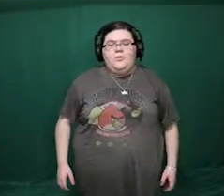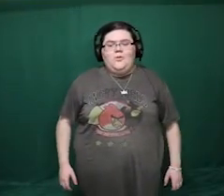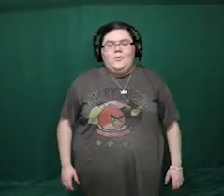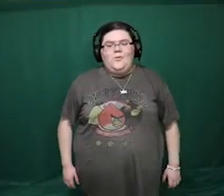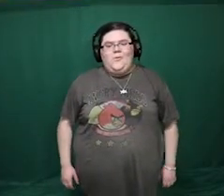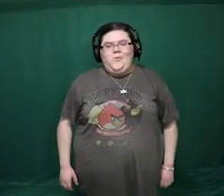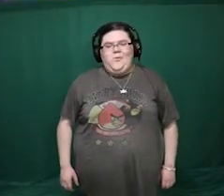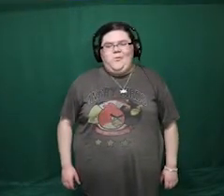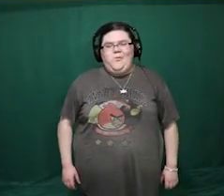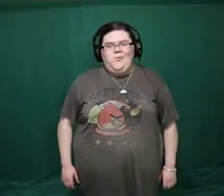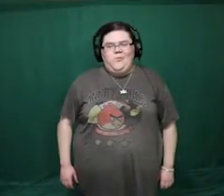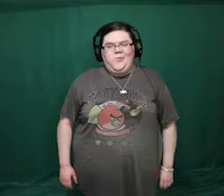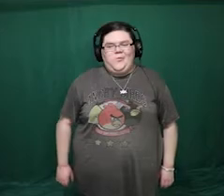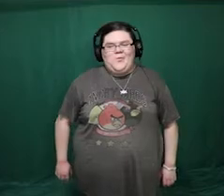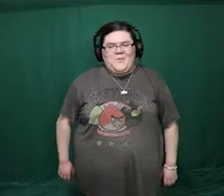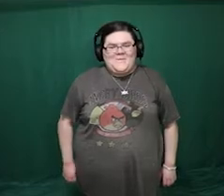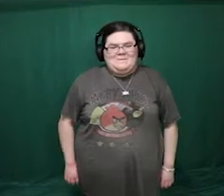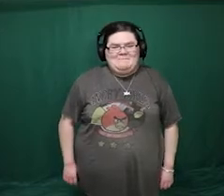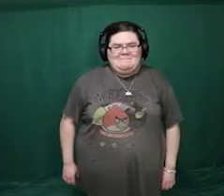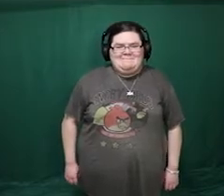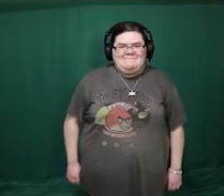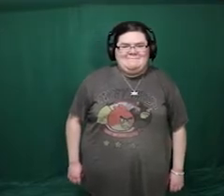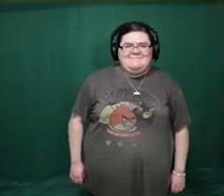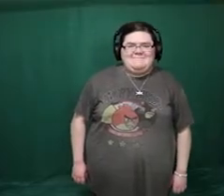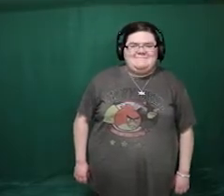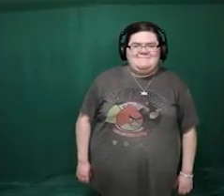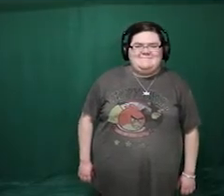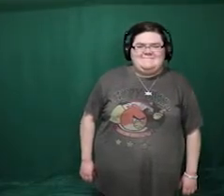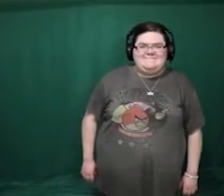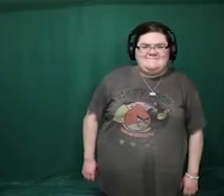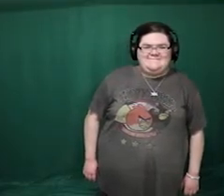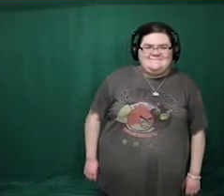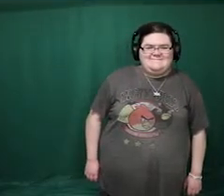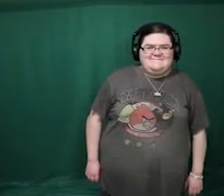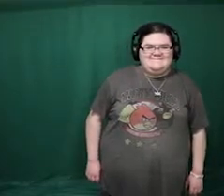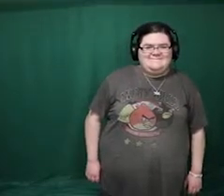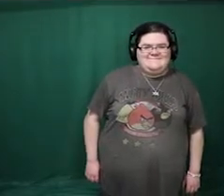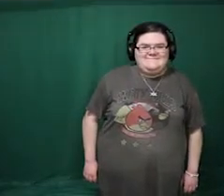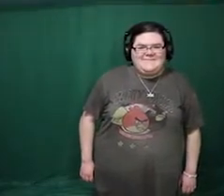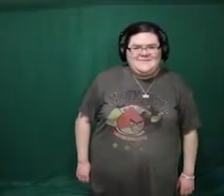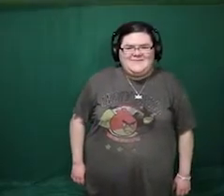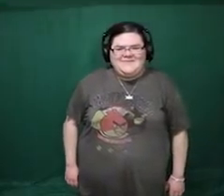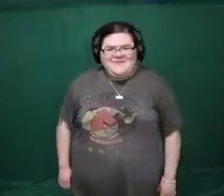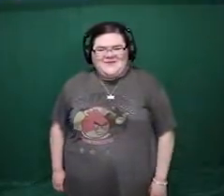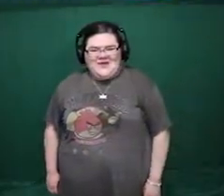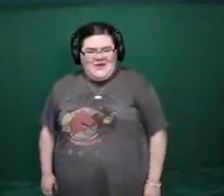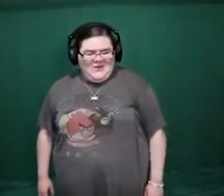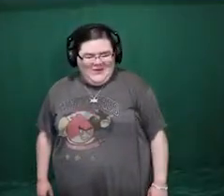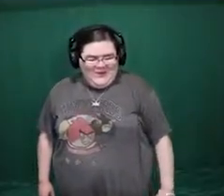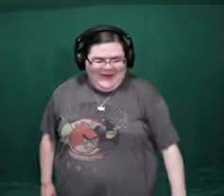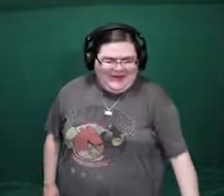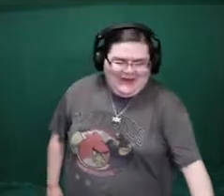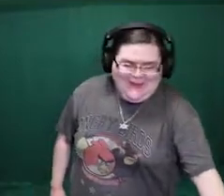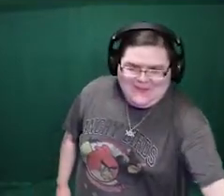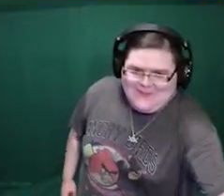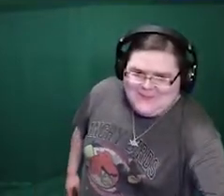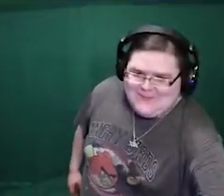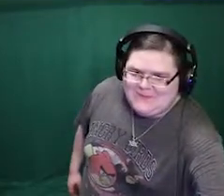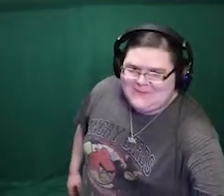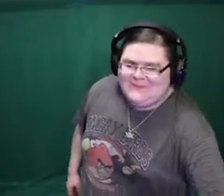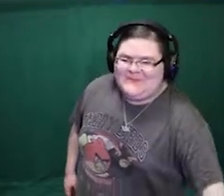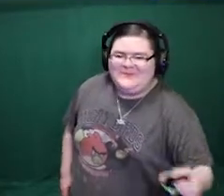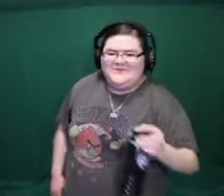Are you using a PlayStation controller? I've just been disconnected from the server. Are you using the PlayStation controller?